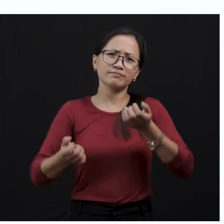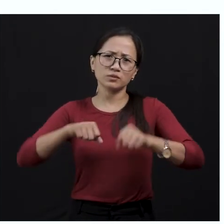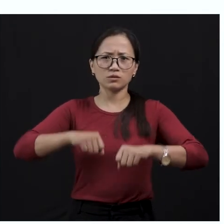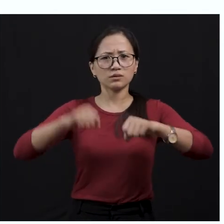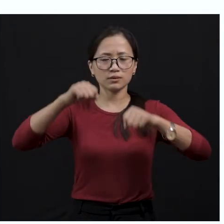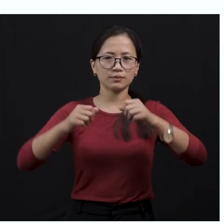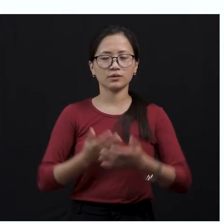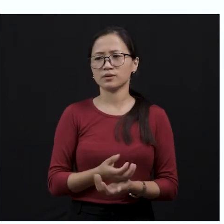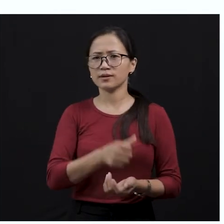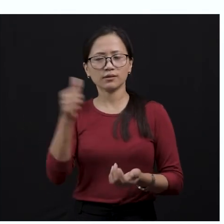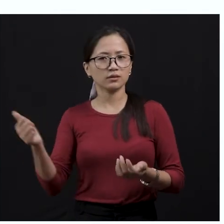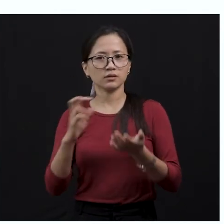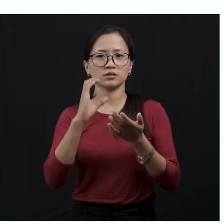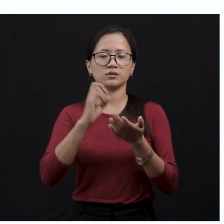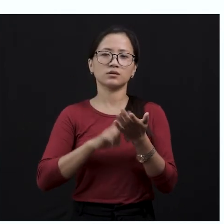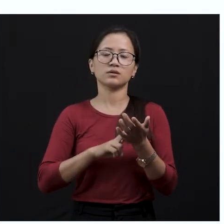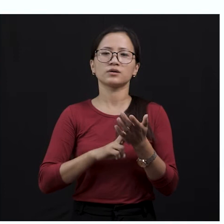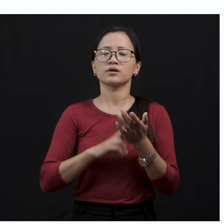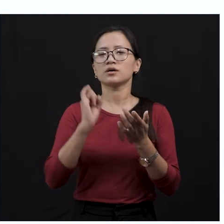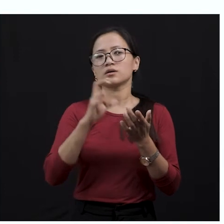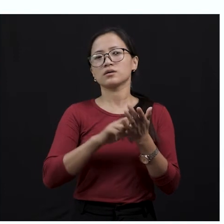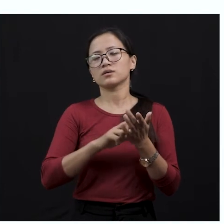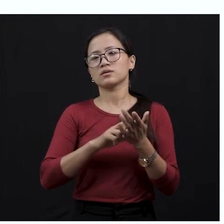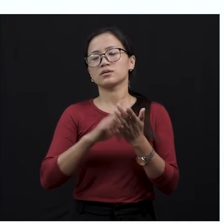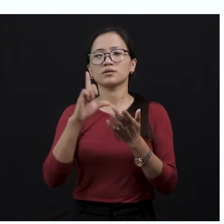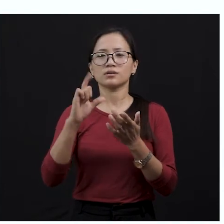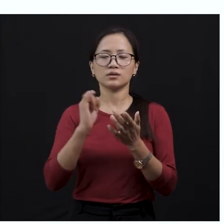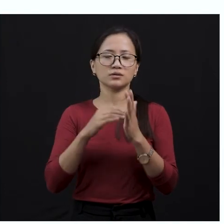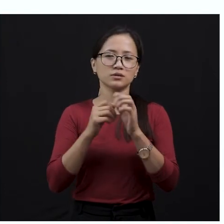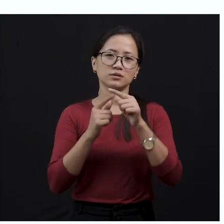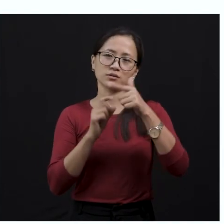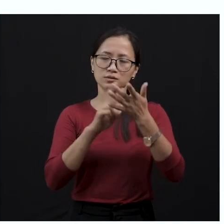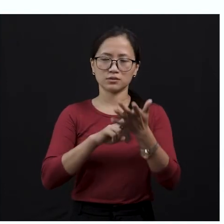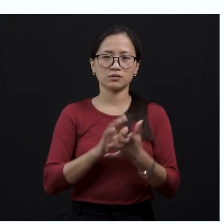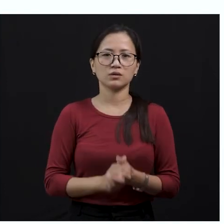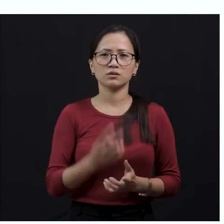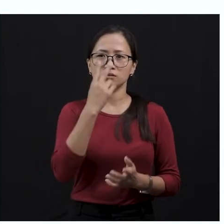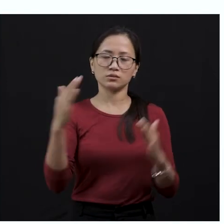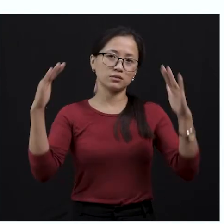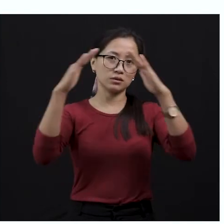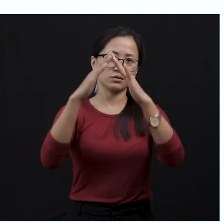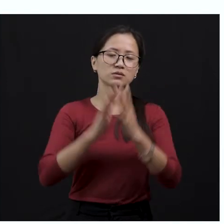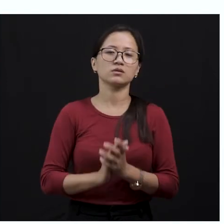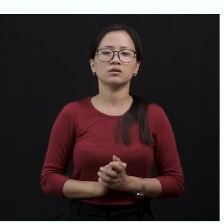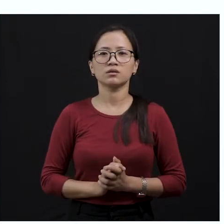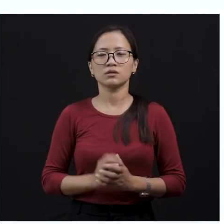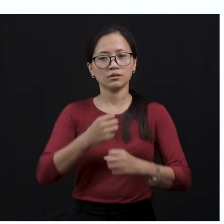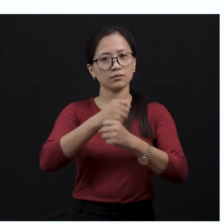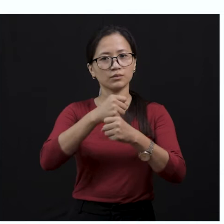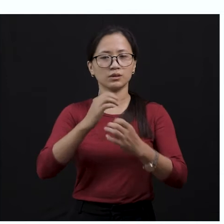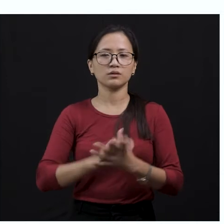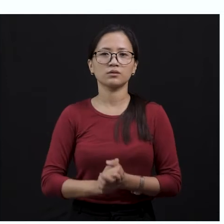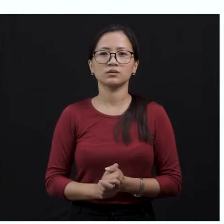other civilization. So people get amazed, okay? Even when we look at their houses are